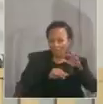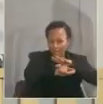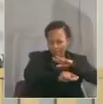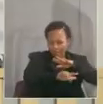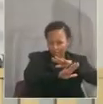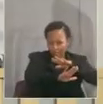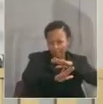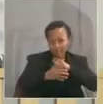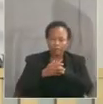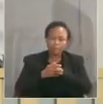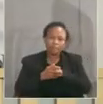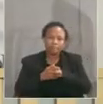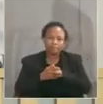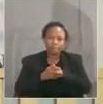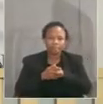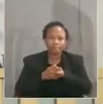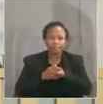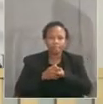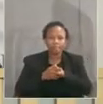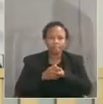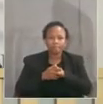The letter,